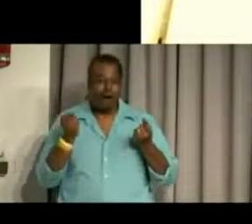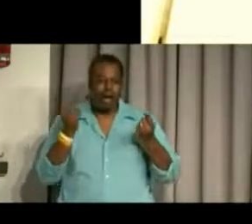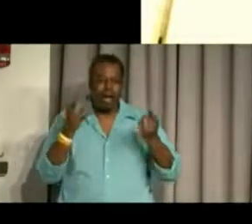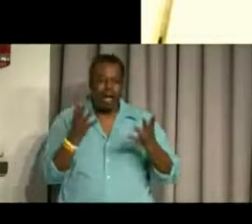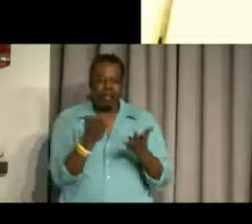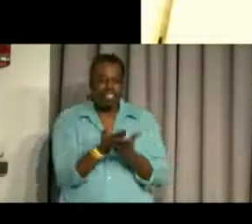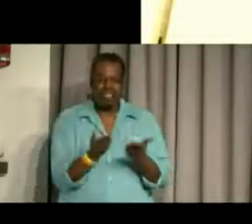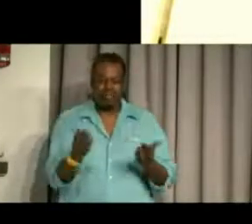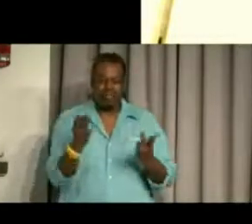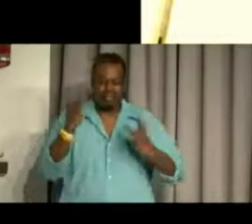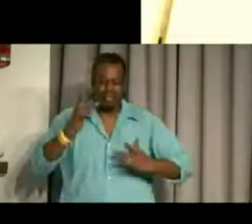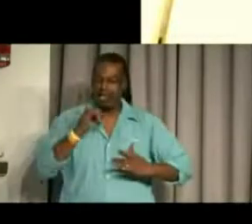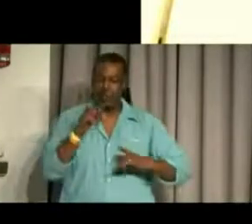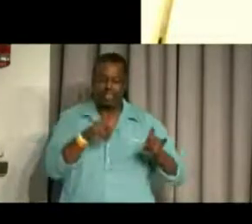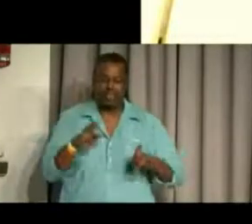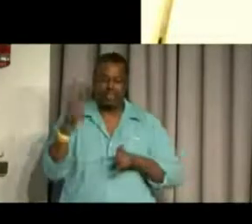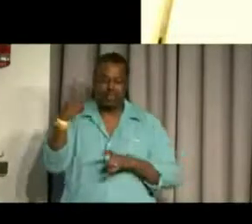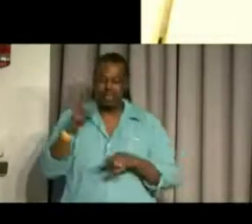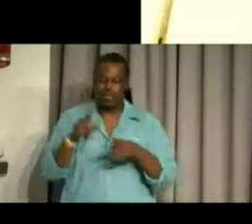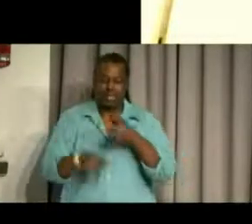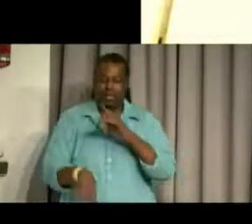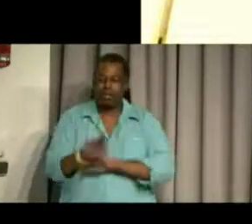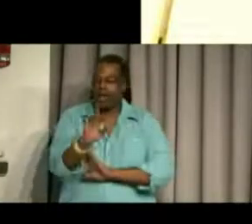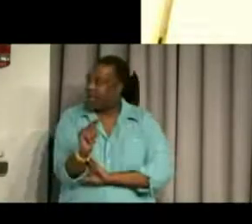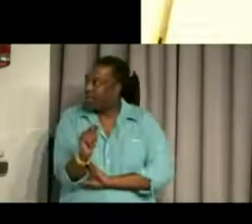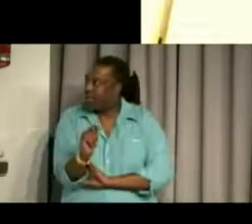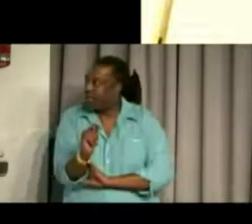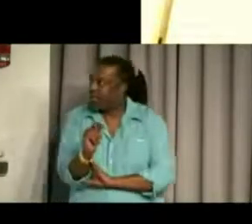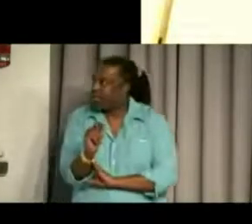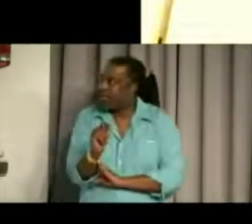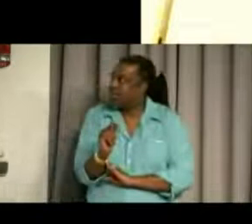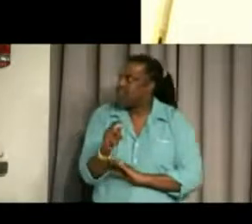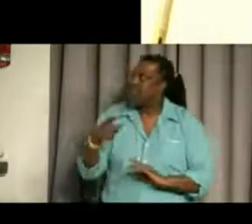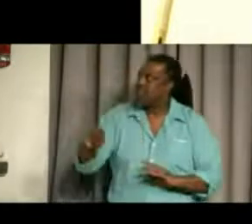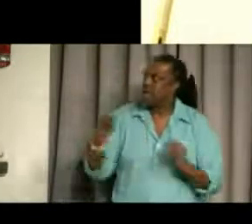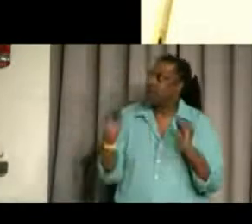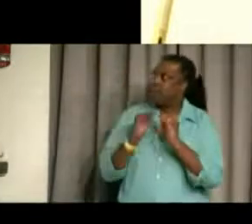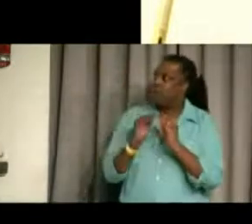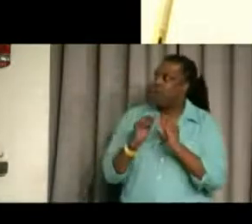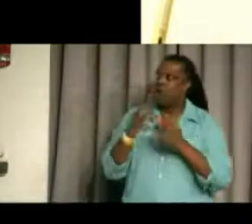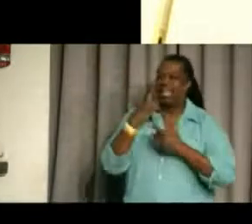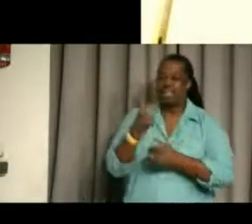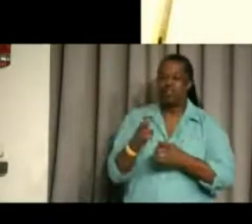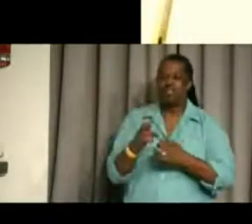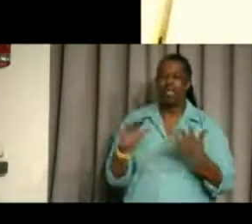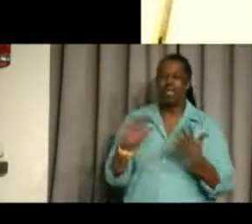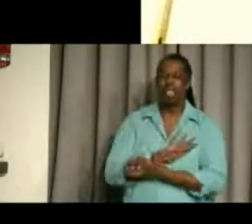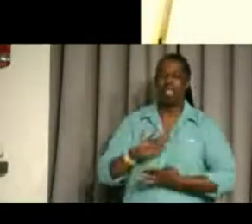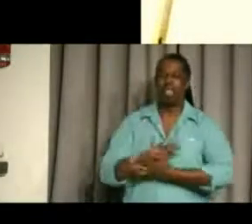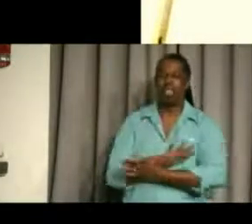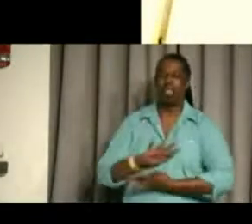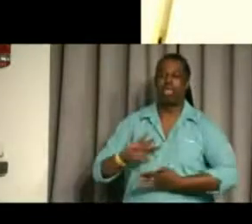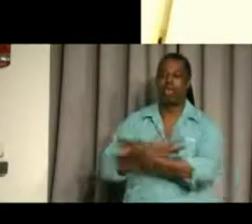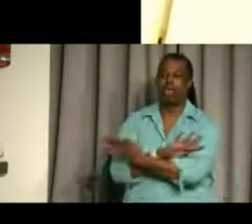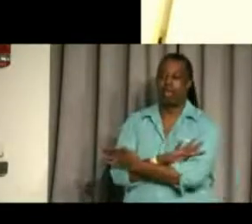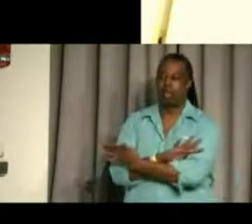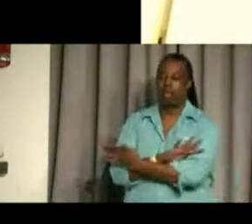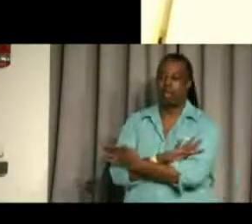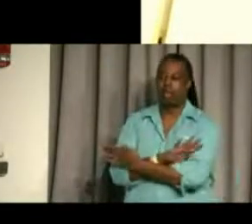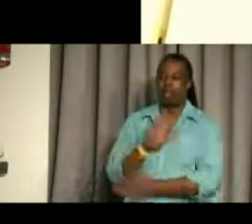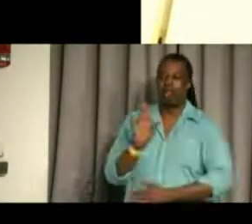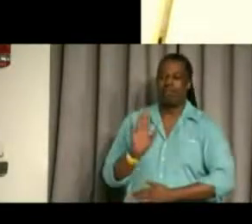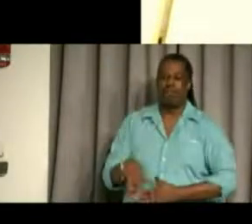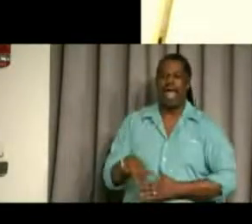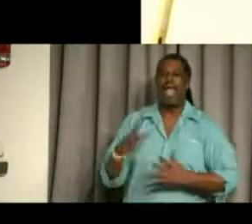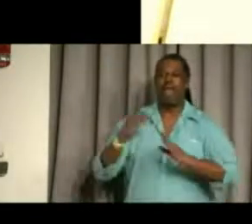And they weren't testing for it. They were more interested in covering stuff up and protecting their